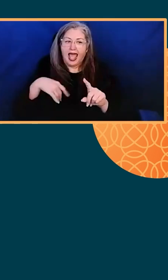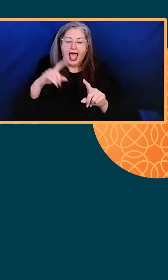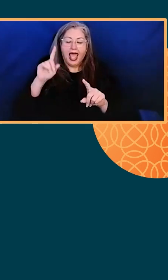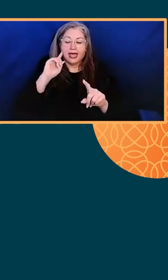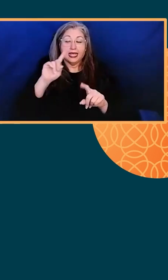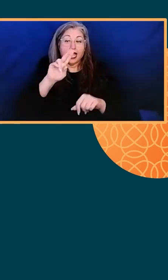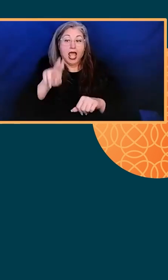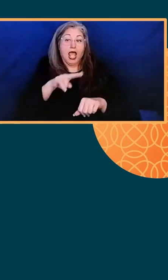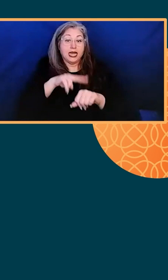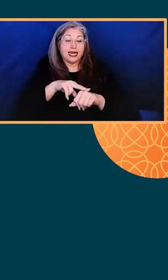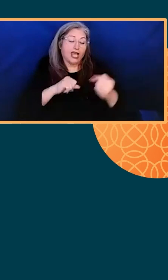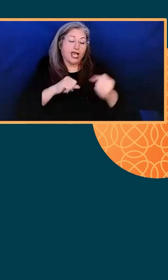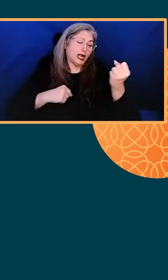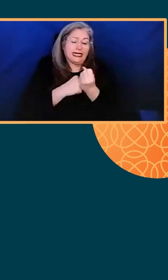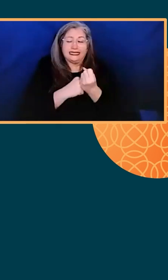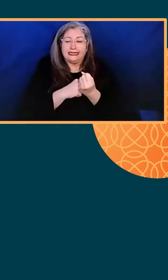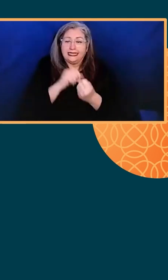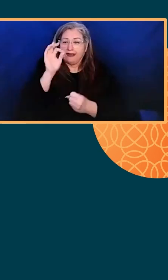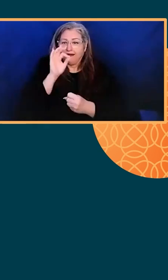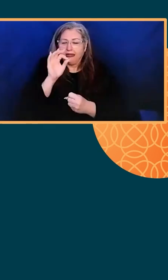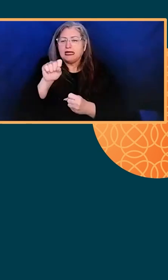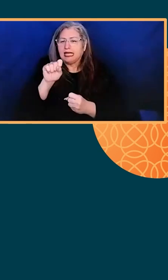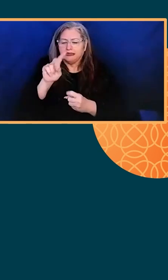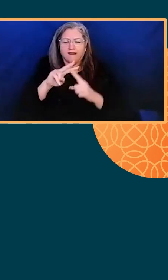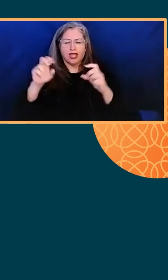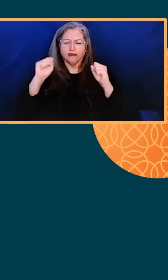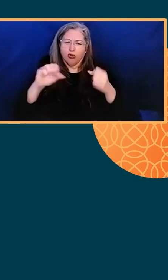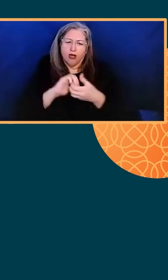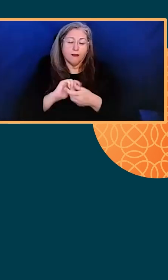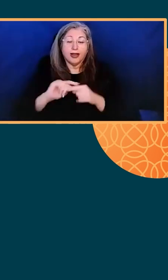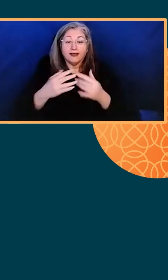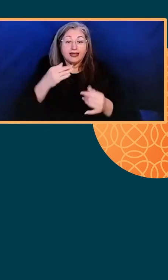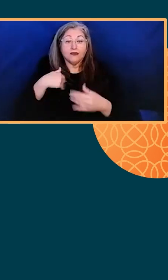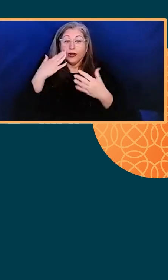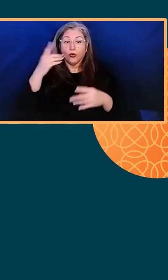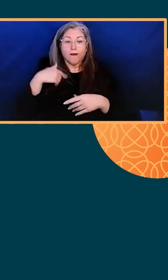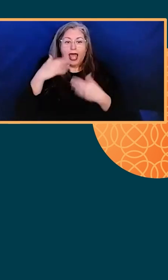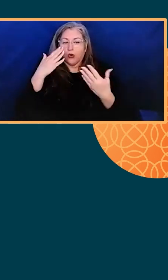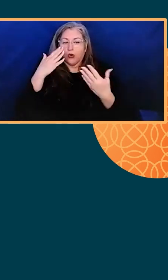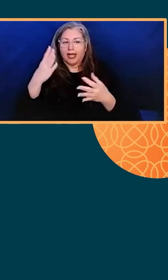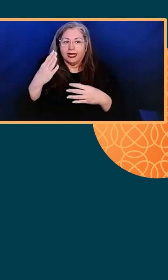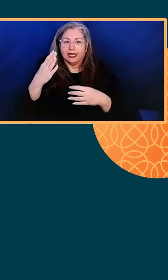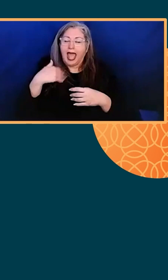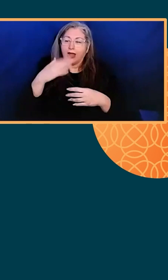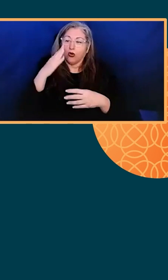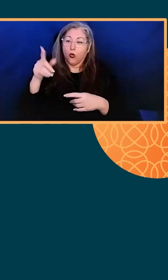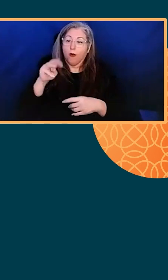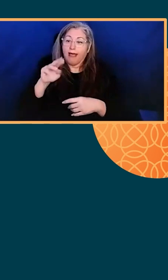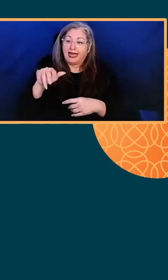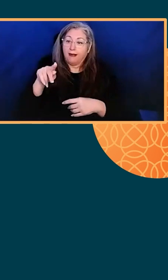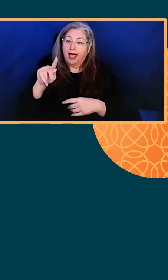nationalistic people, the Filipinos, I think so. Even if we don't know them, like I don't know Manny Pacquiao, but when he wins a fight,